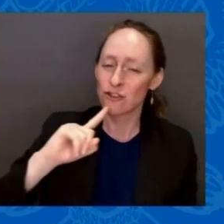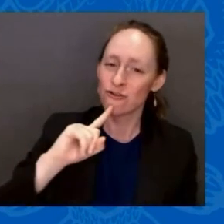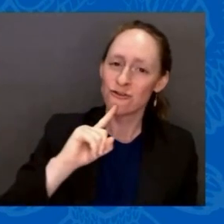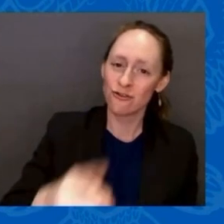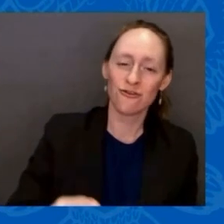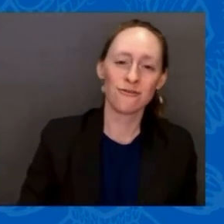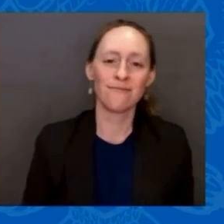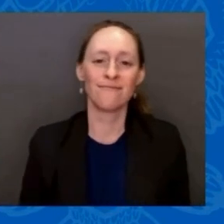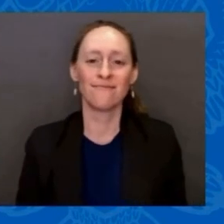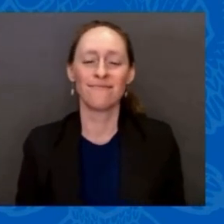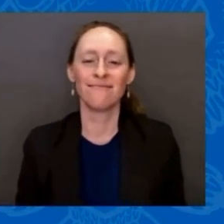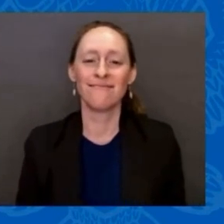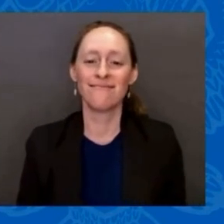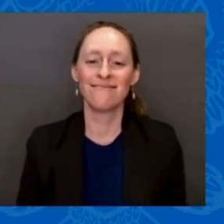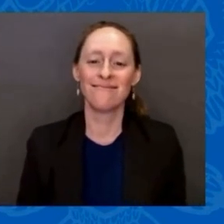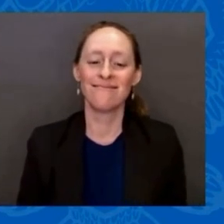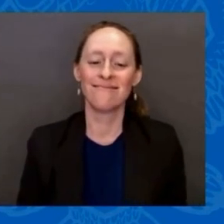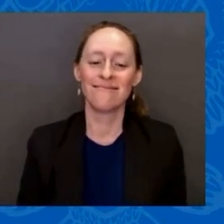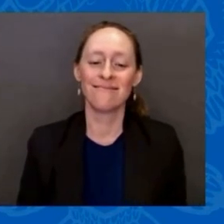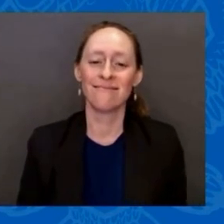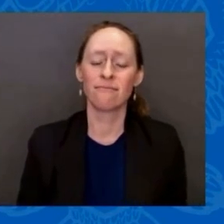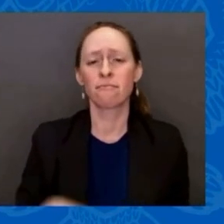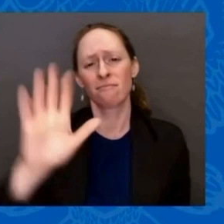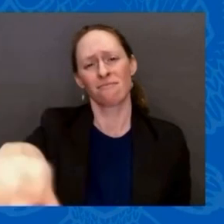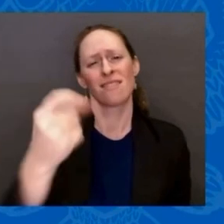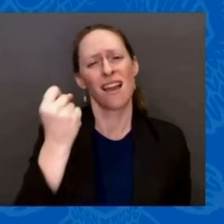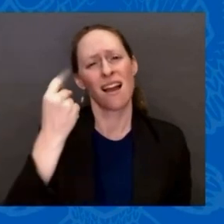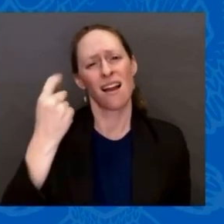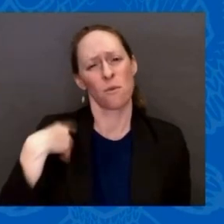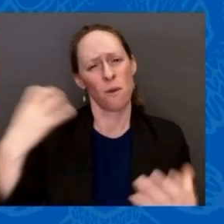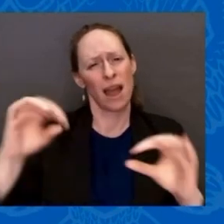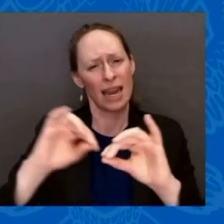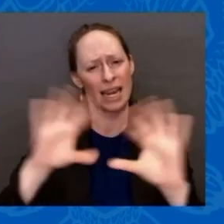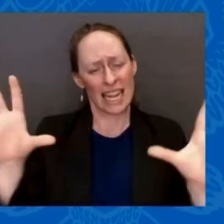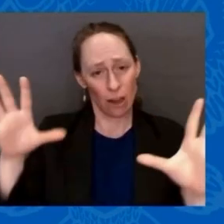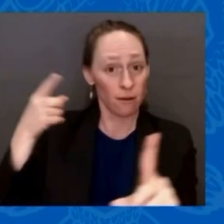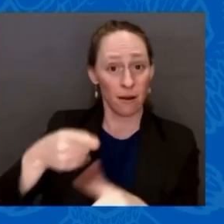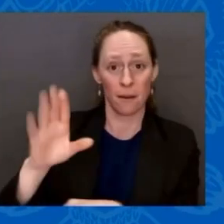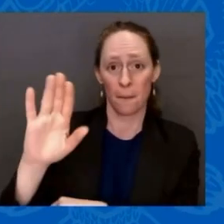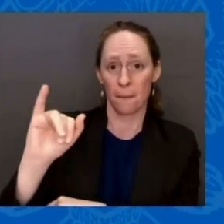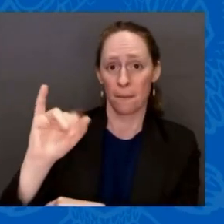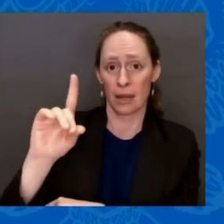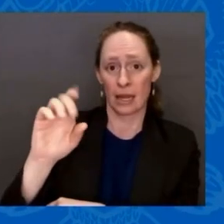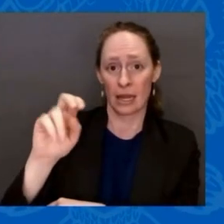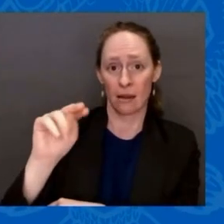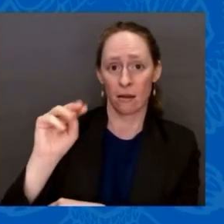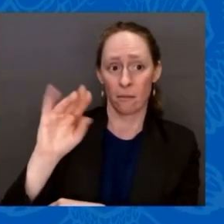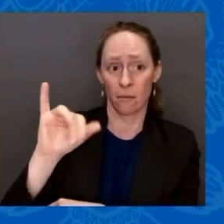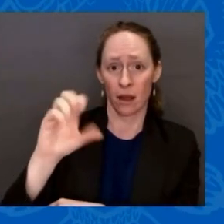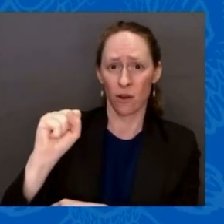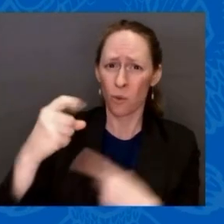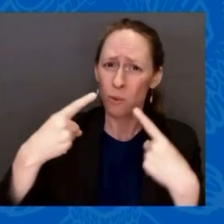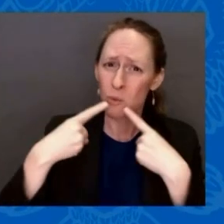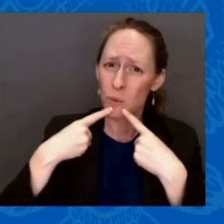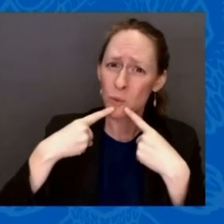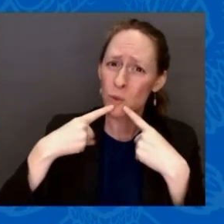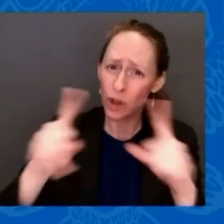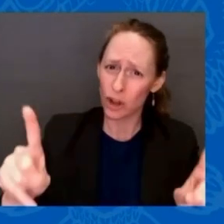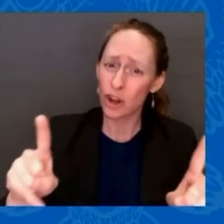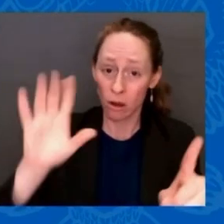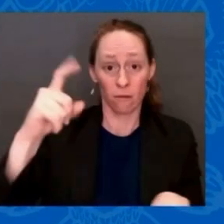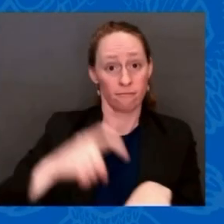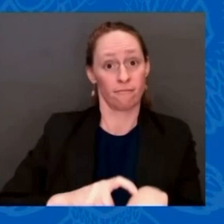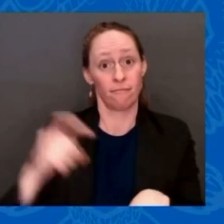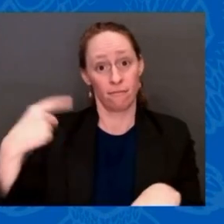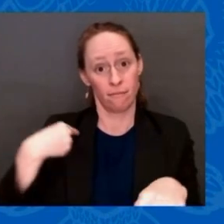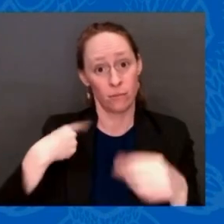Bidenomics is working. When I took office, the pandemic was raging and our economy was reeling. Supply chains were broken,